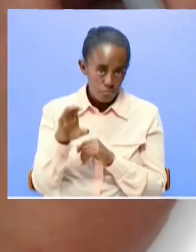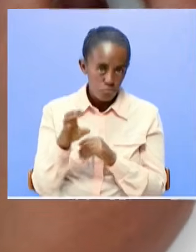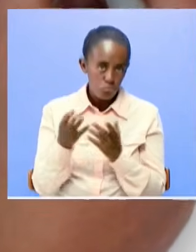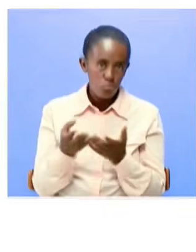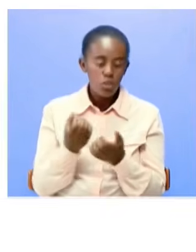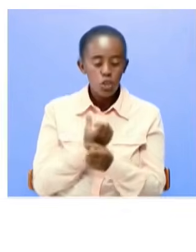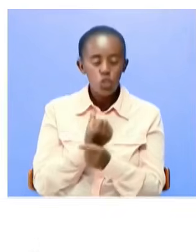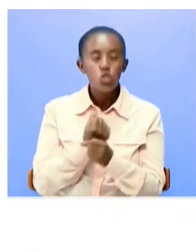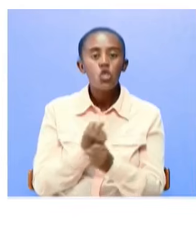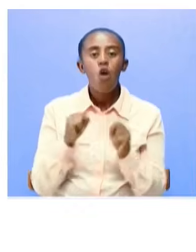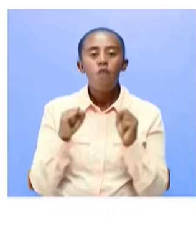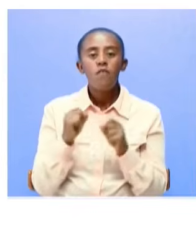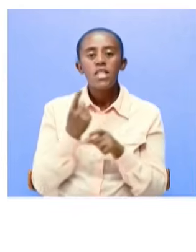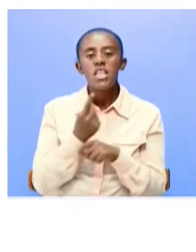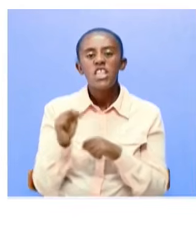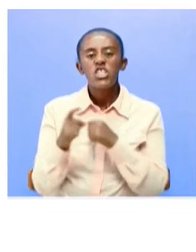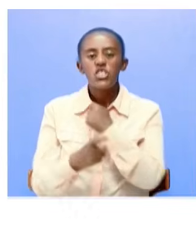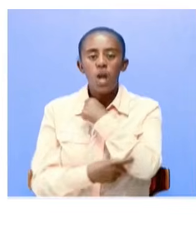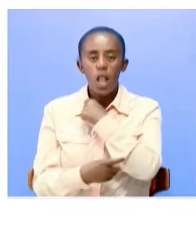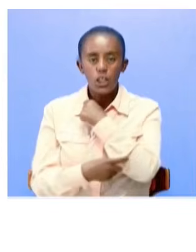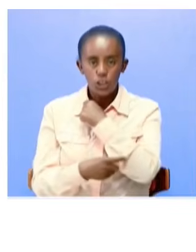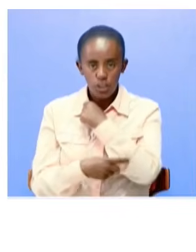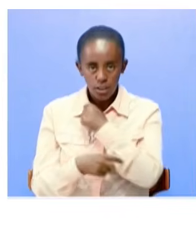the challenges.